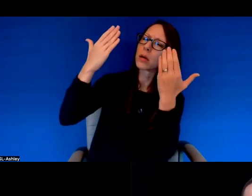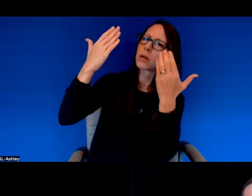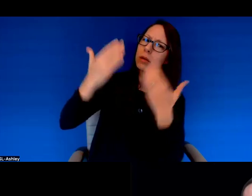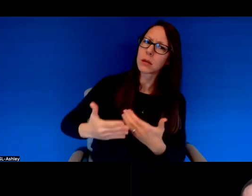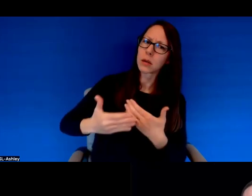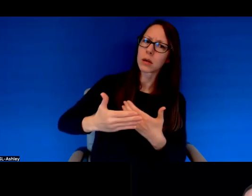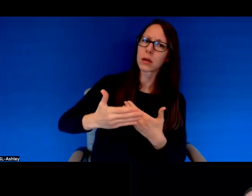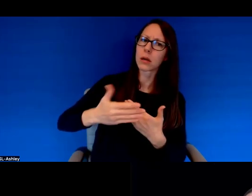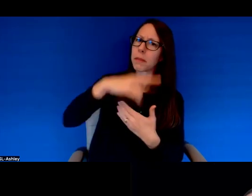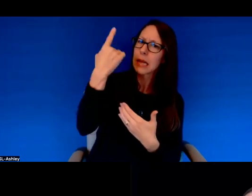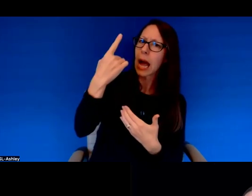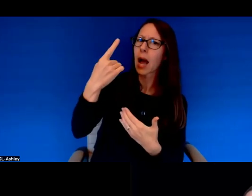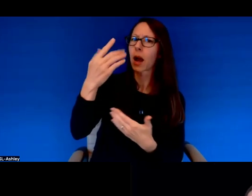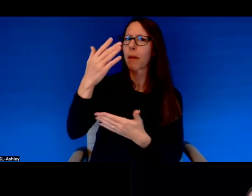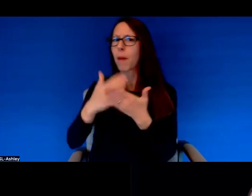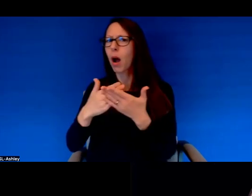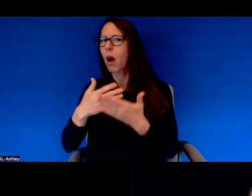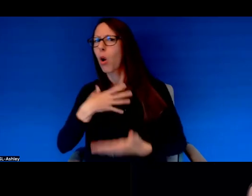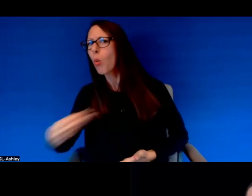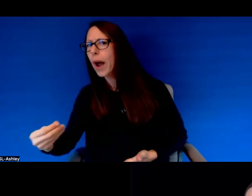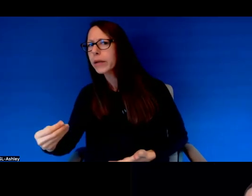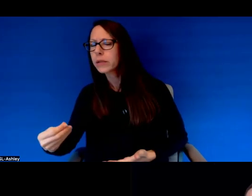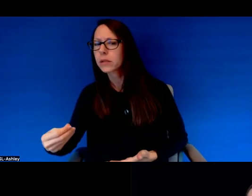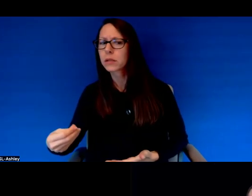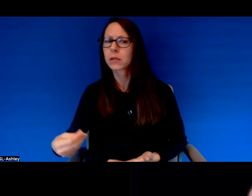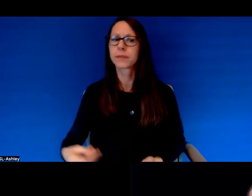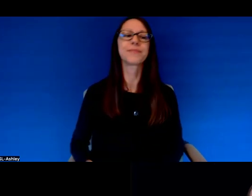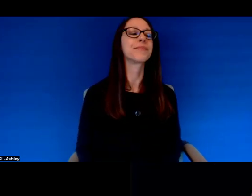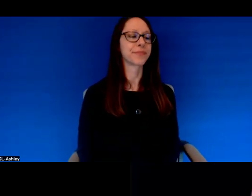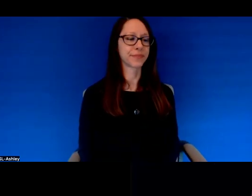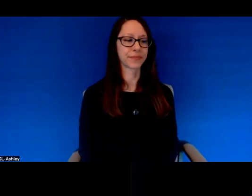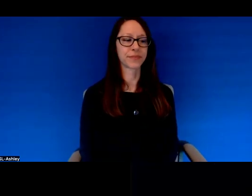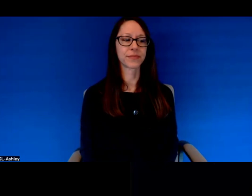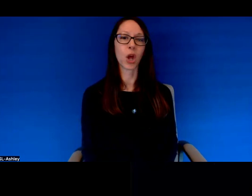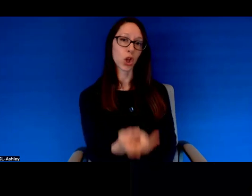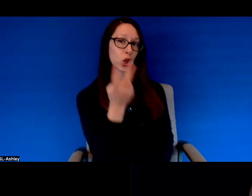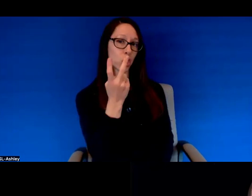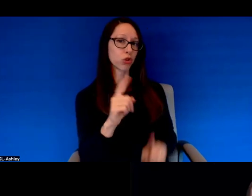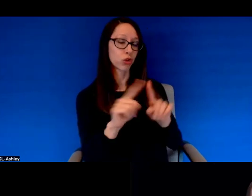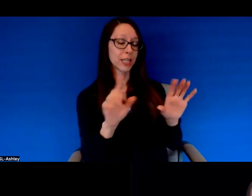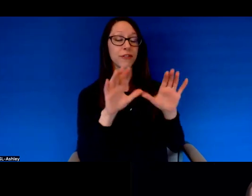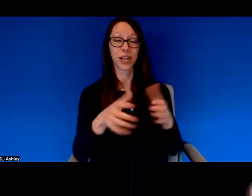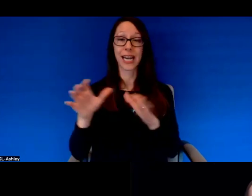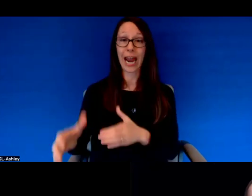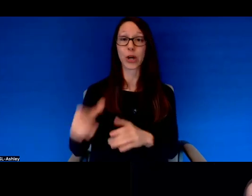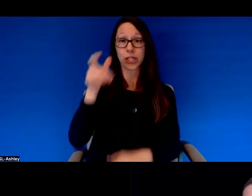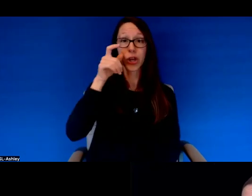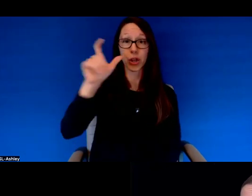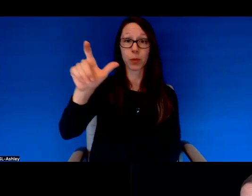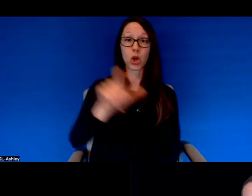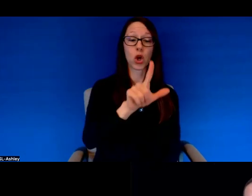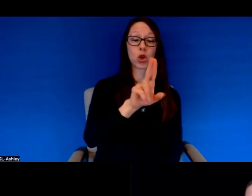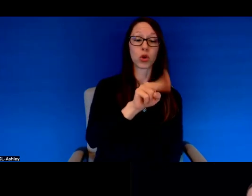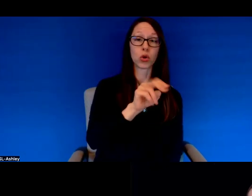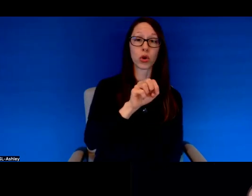Lulu. Thank you. So there's two different categories of the moon. There's the lunar